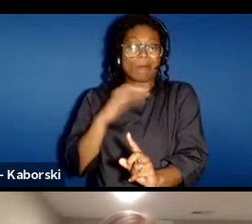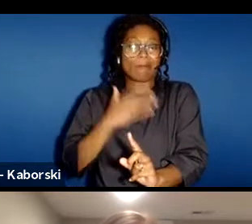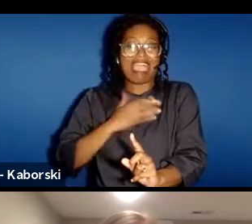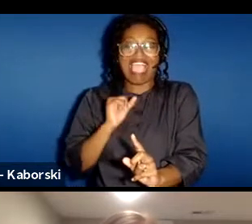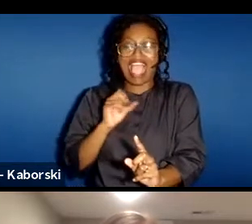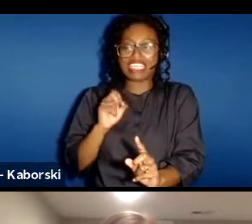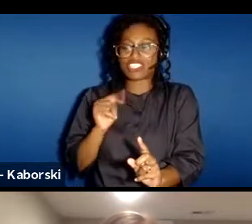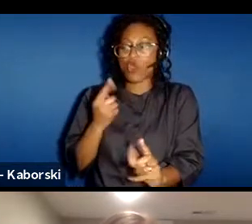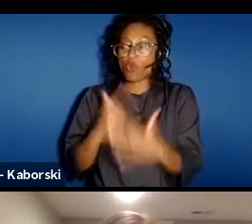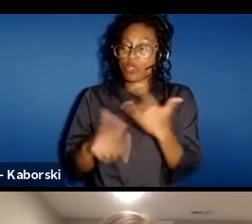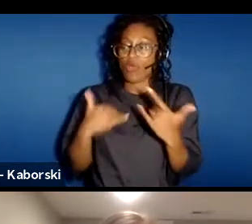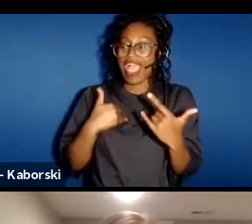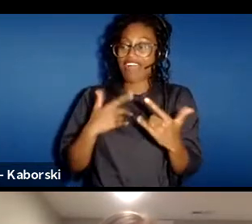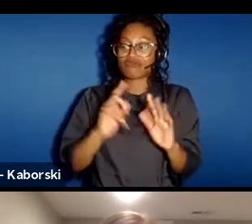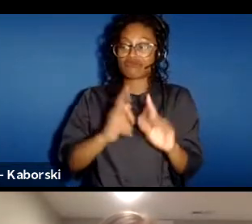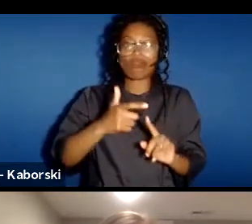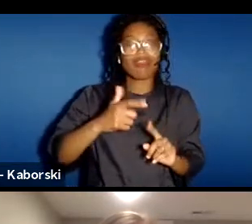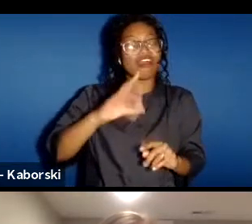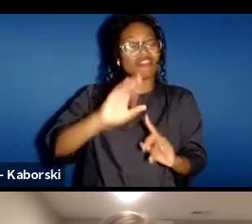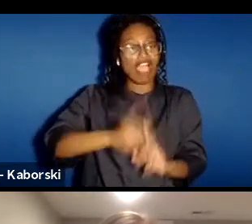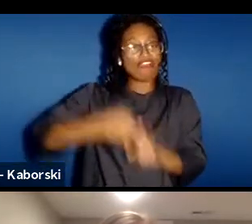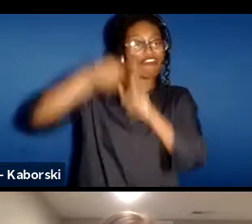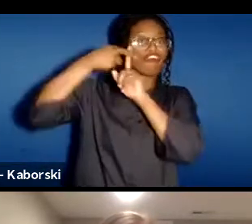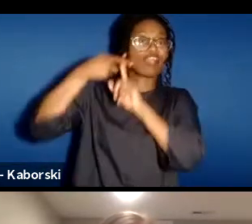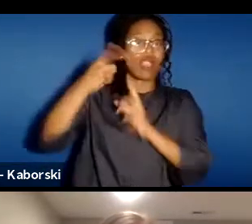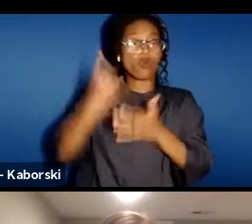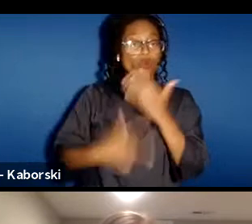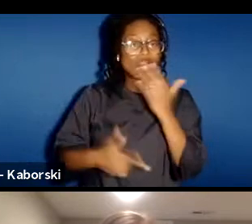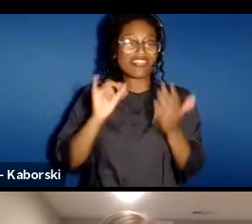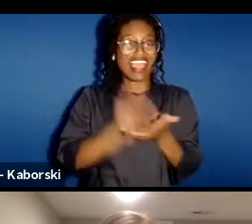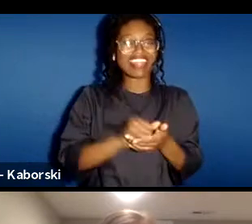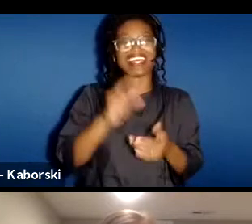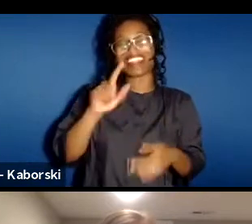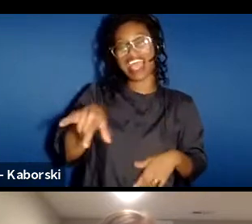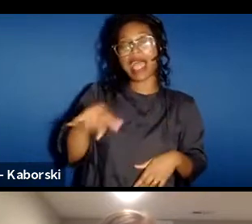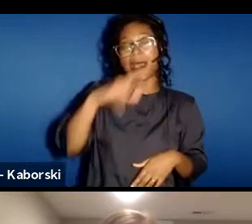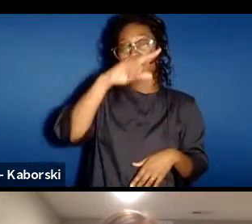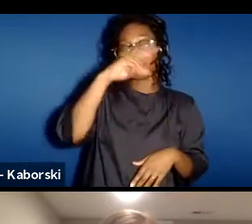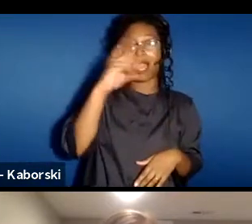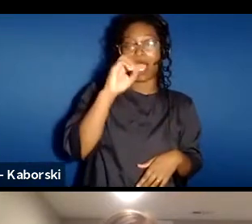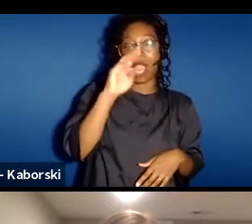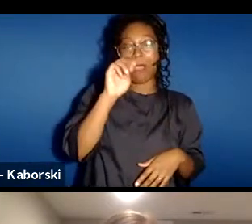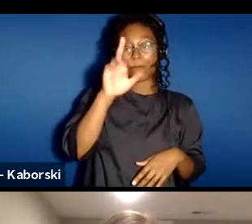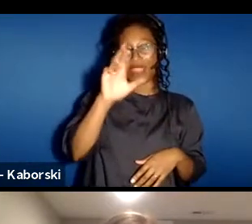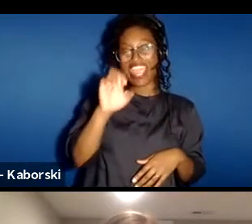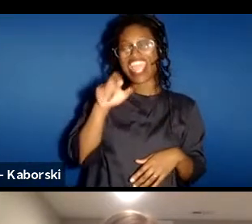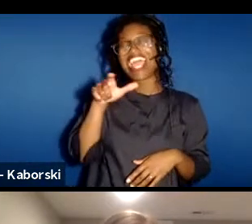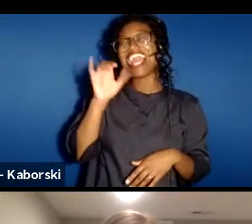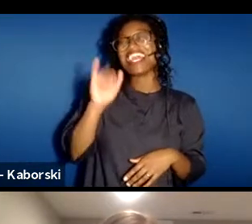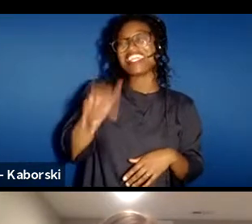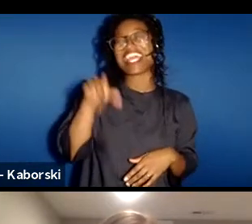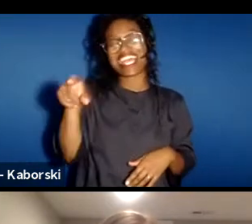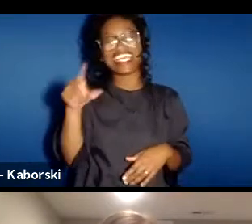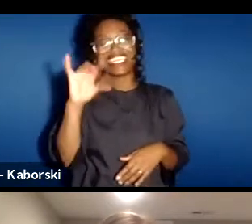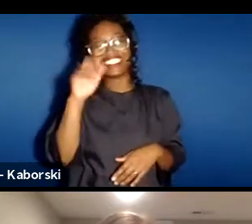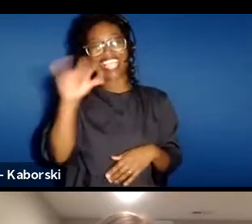So that's where that black ombre that Jay hates came from. It's the one with the black top. So